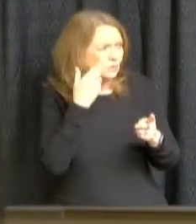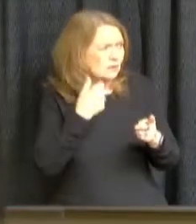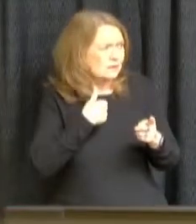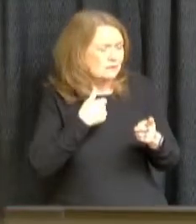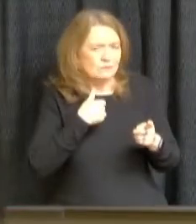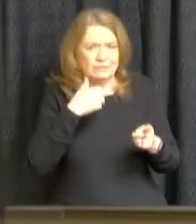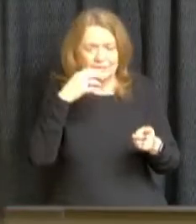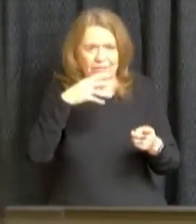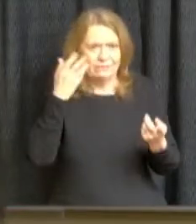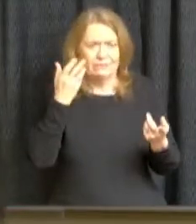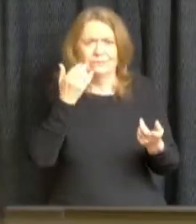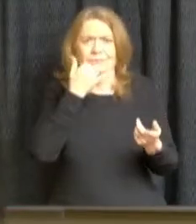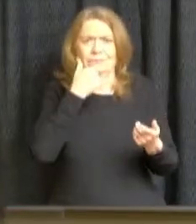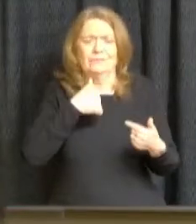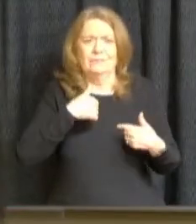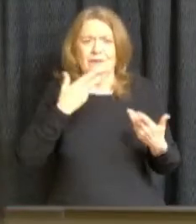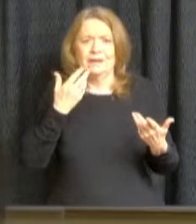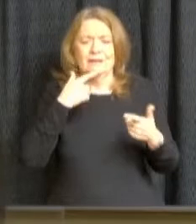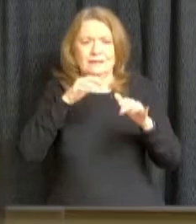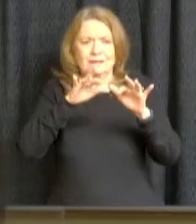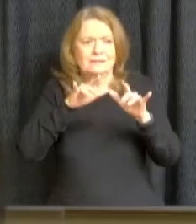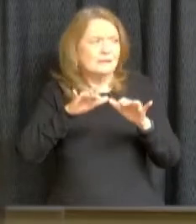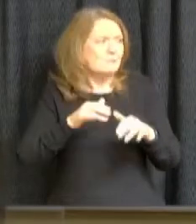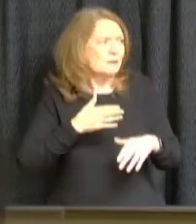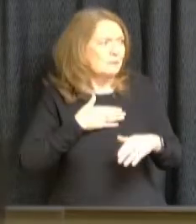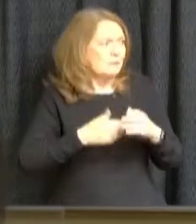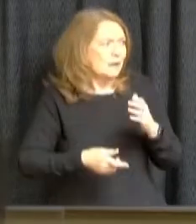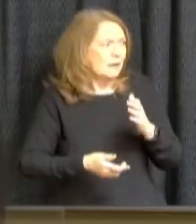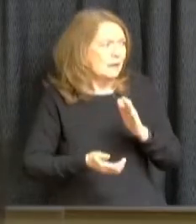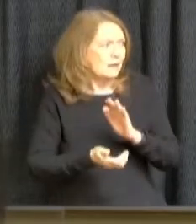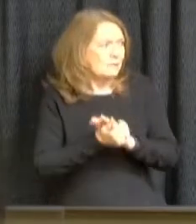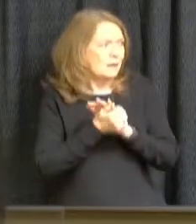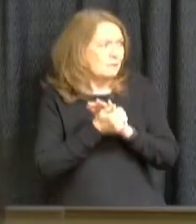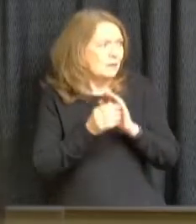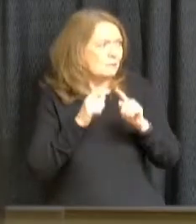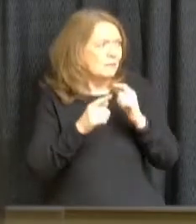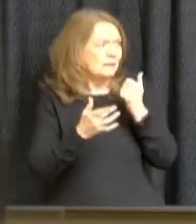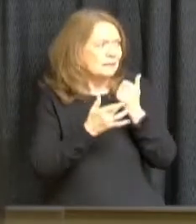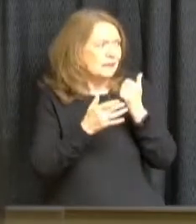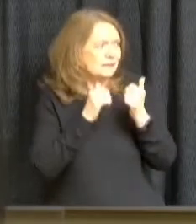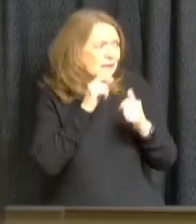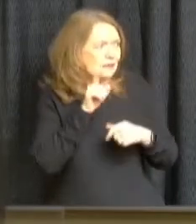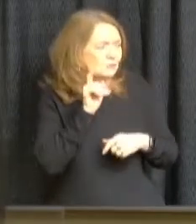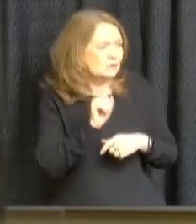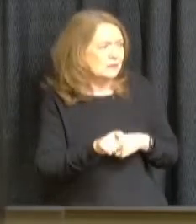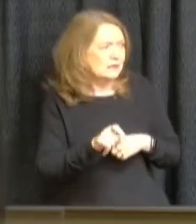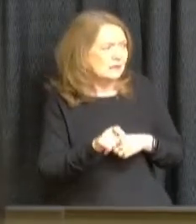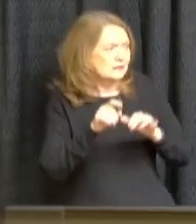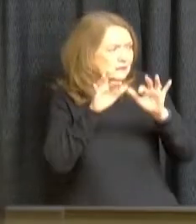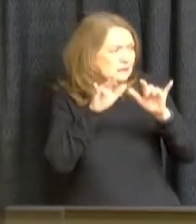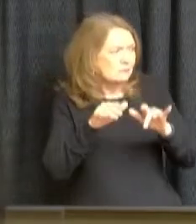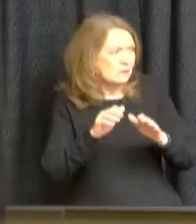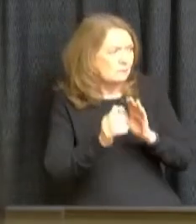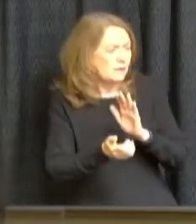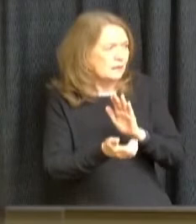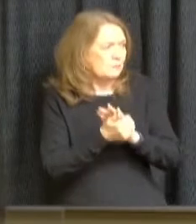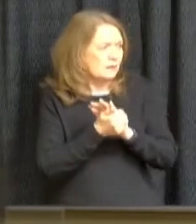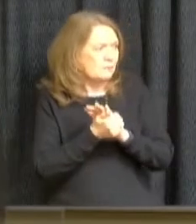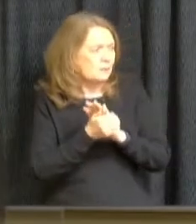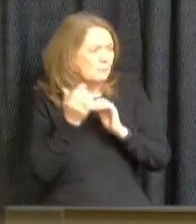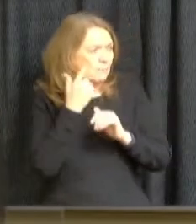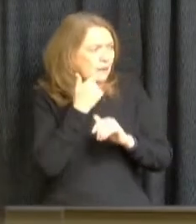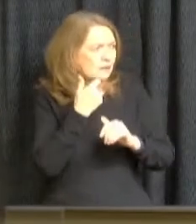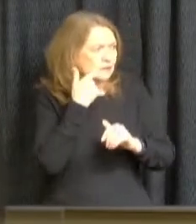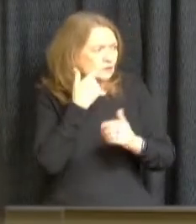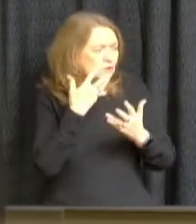dinghy and I did not type up my amendment, but technically I don't need to type up an amendment because